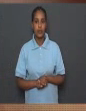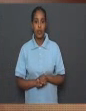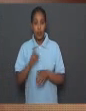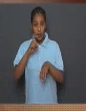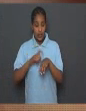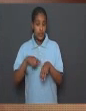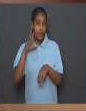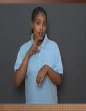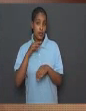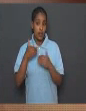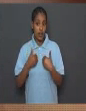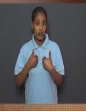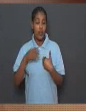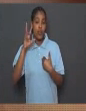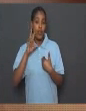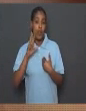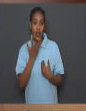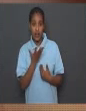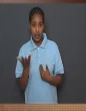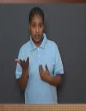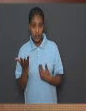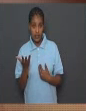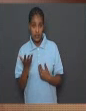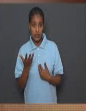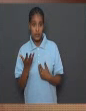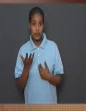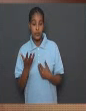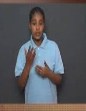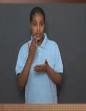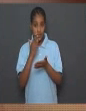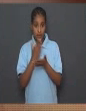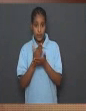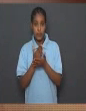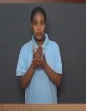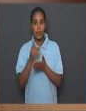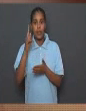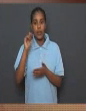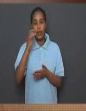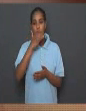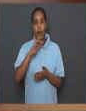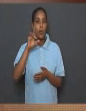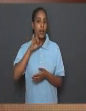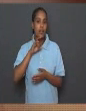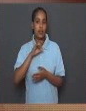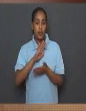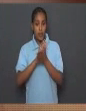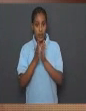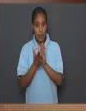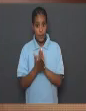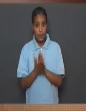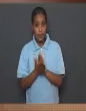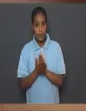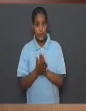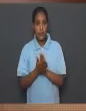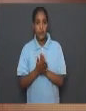Once rubber has been vulcanized, it ceases being a thermoplastic and becomes